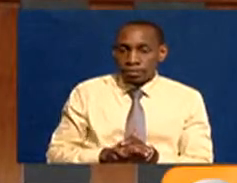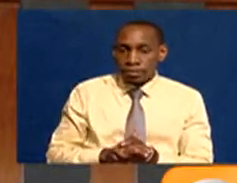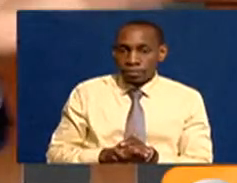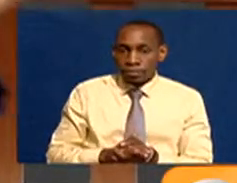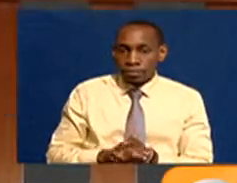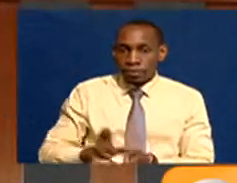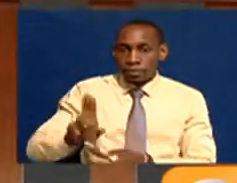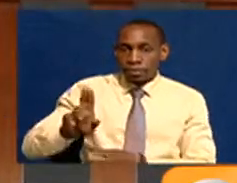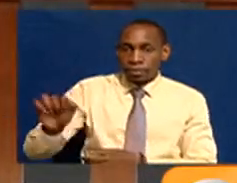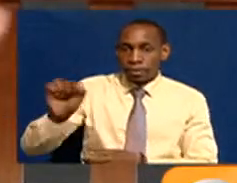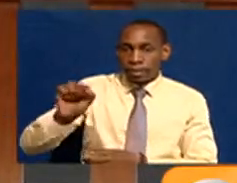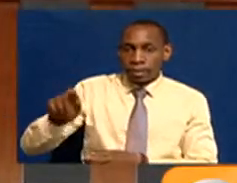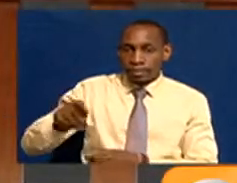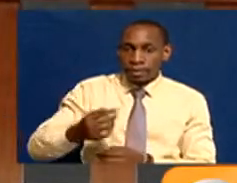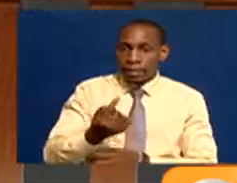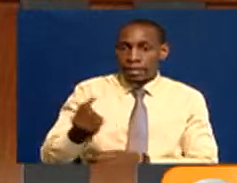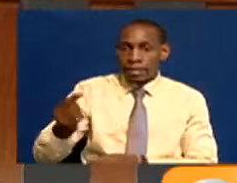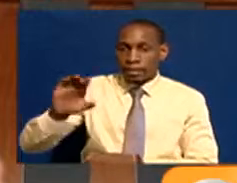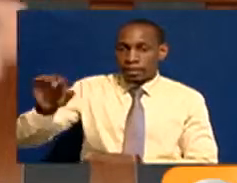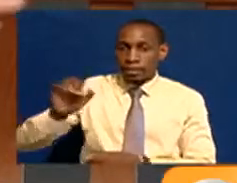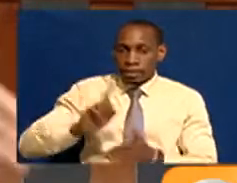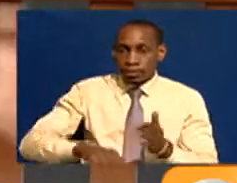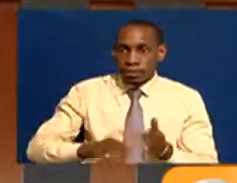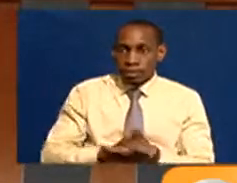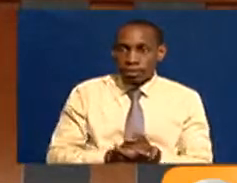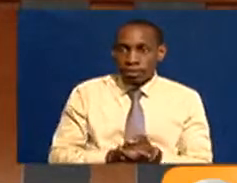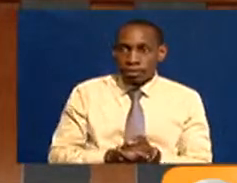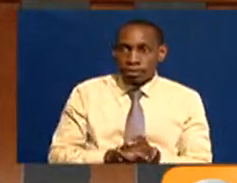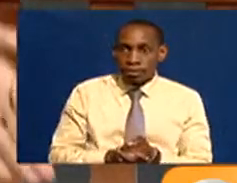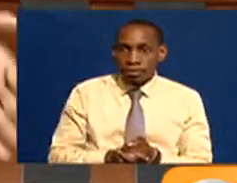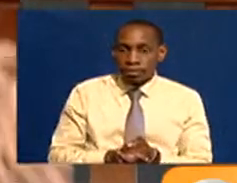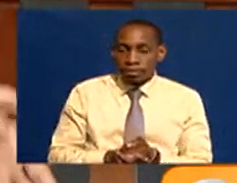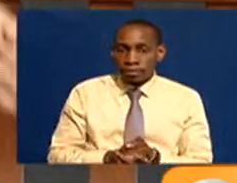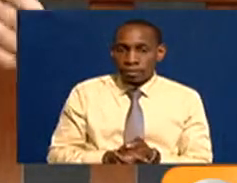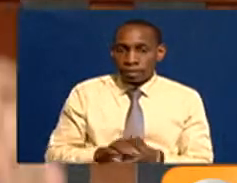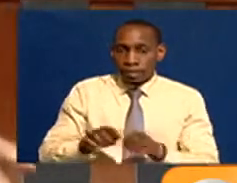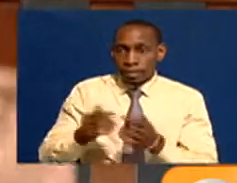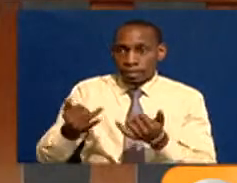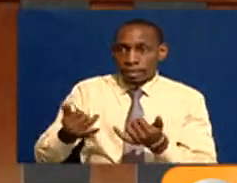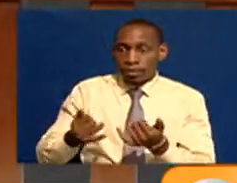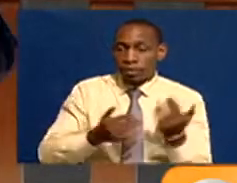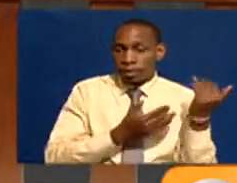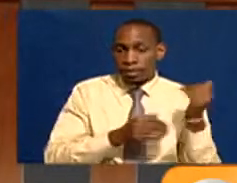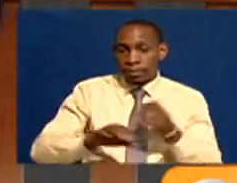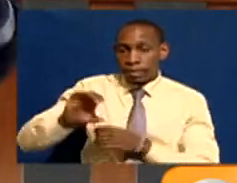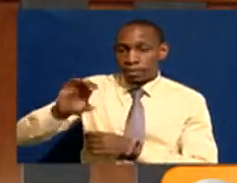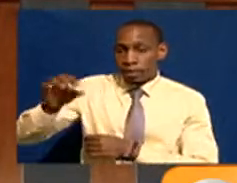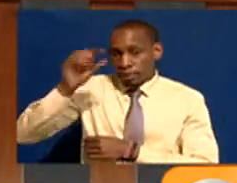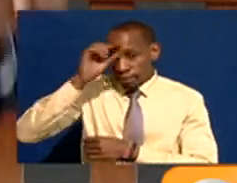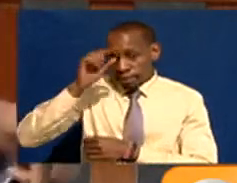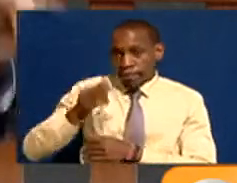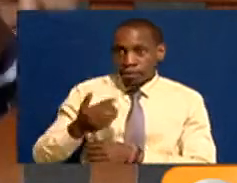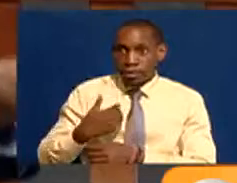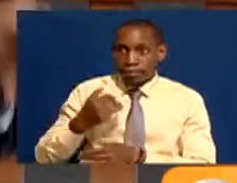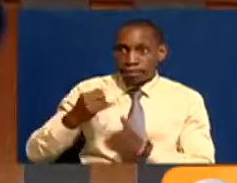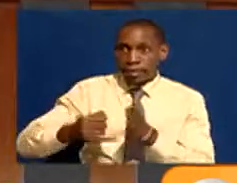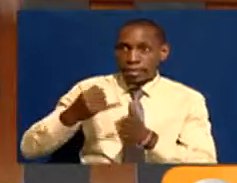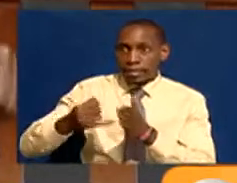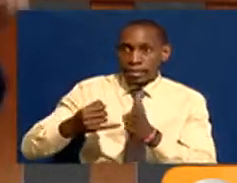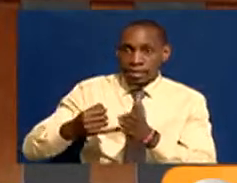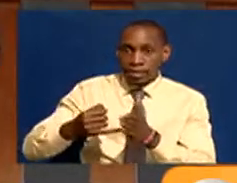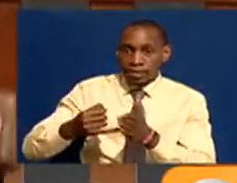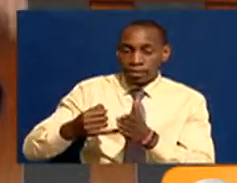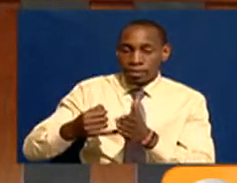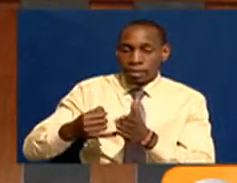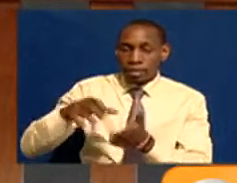county? But ultimately, Jeff and Kenyans, you can expect that within this term of this government, we are going to have an industrial park, a